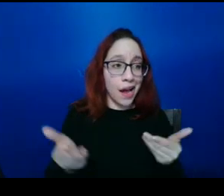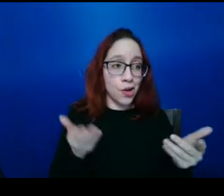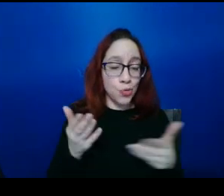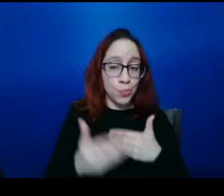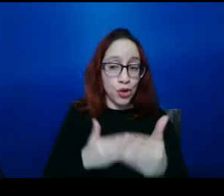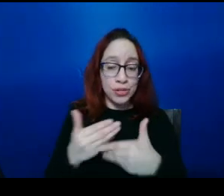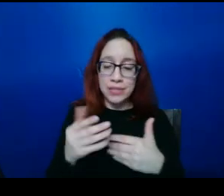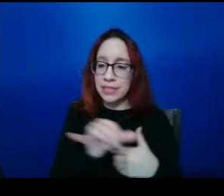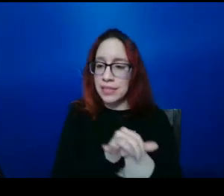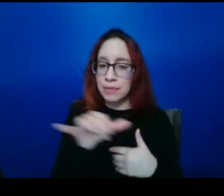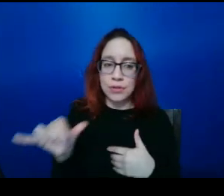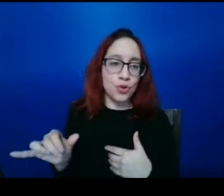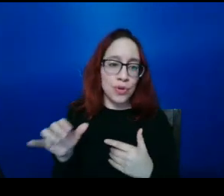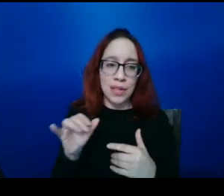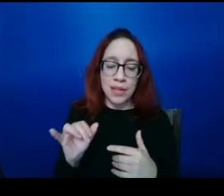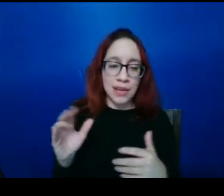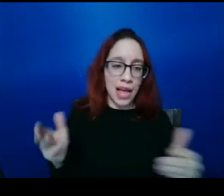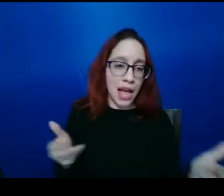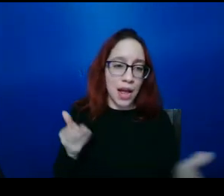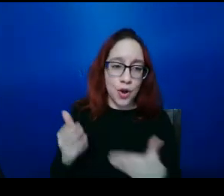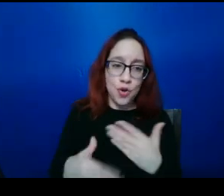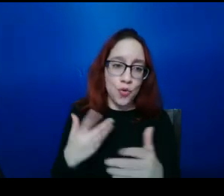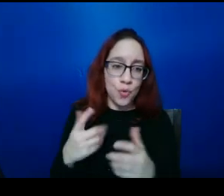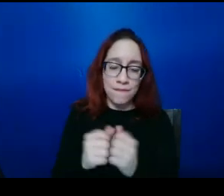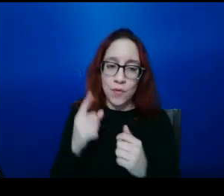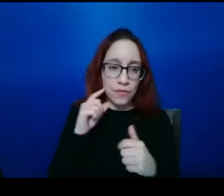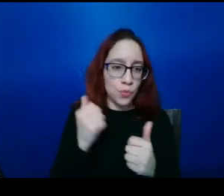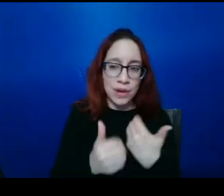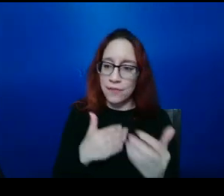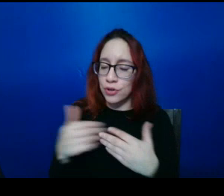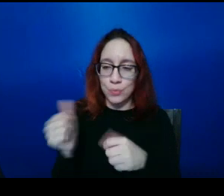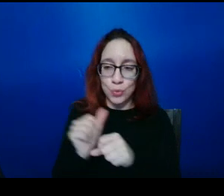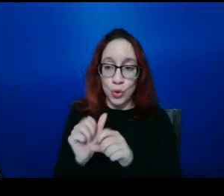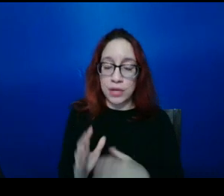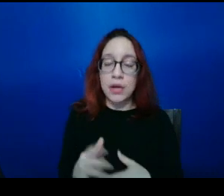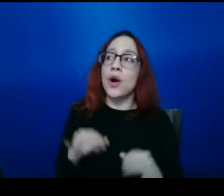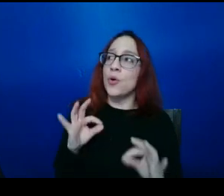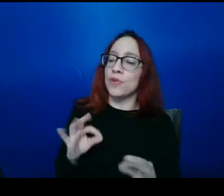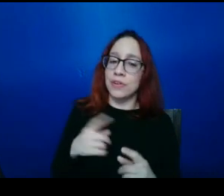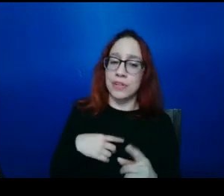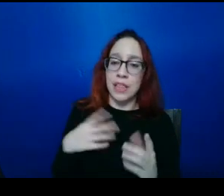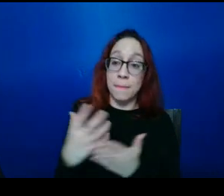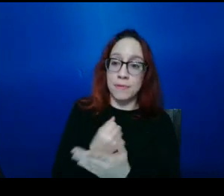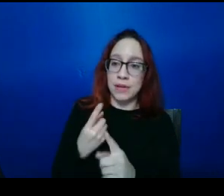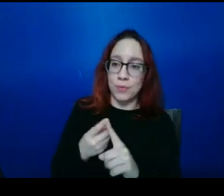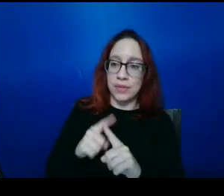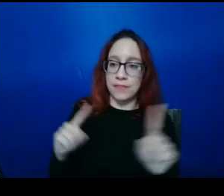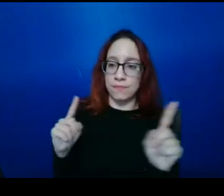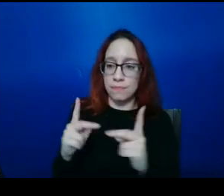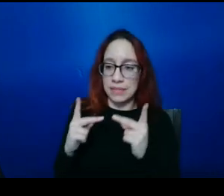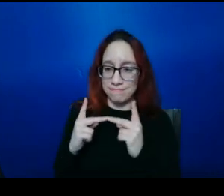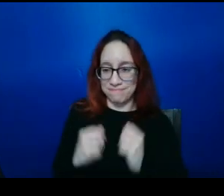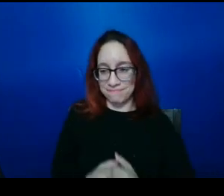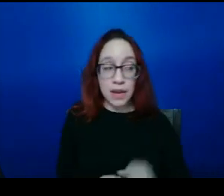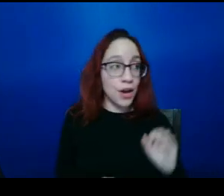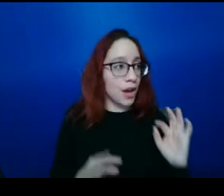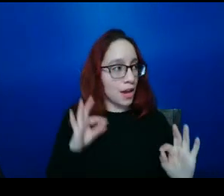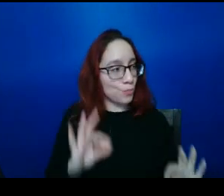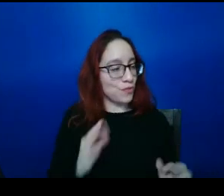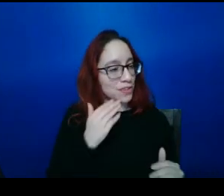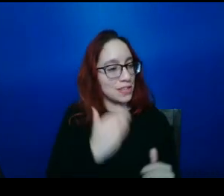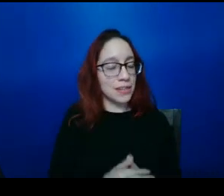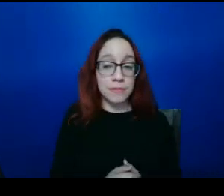Okay. Same exact hiring process we have for every other employee. Perfect. Thank you. It's just the funding is going to be different. Perfect. Thank you,